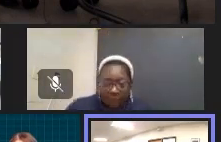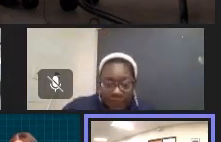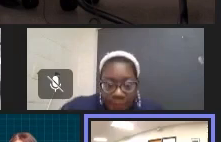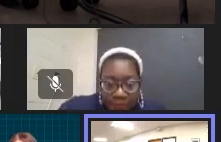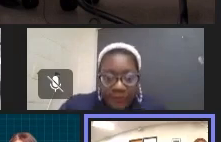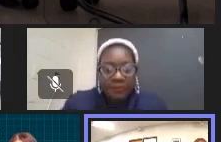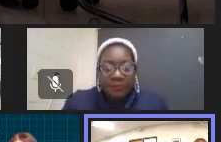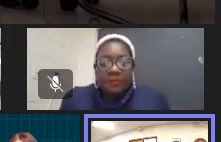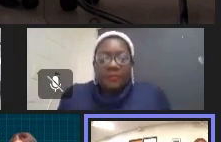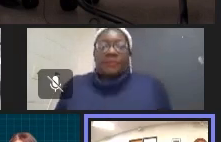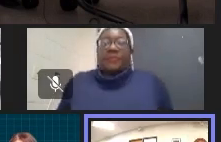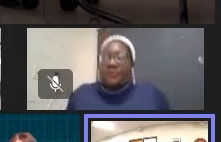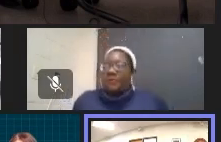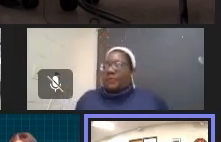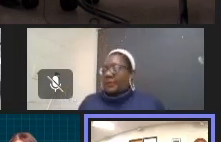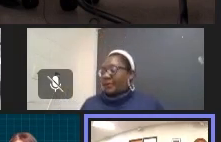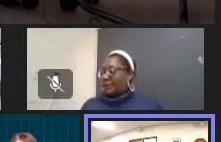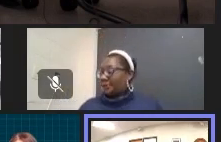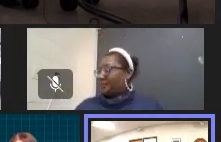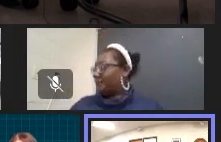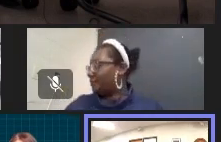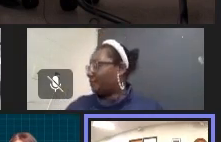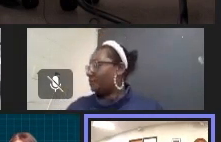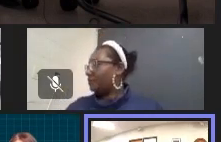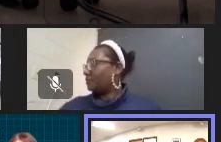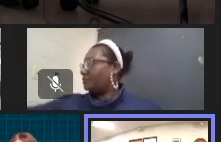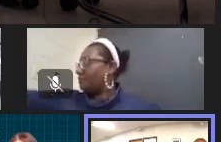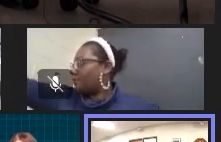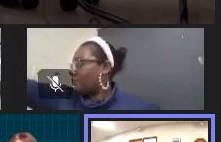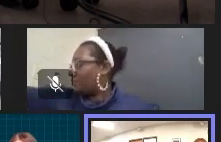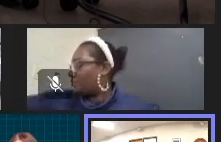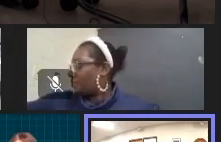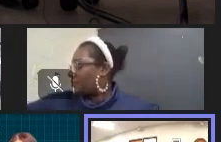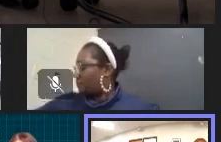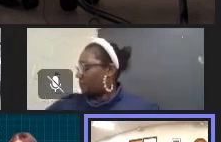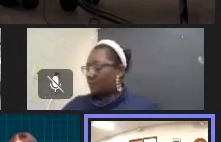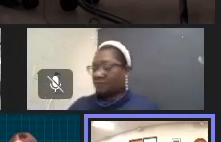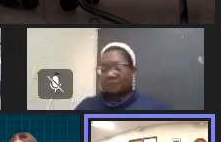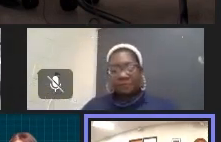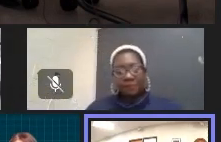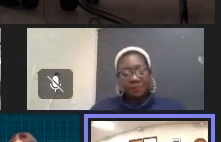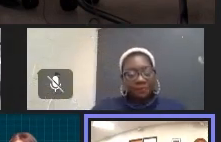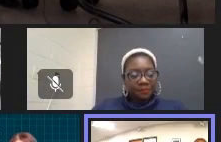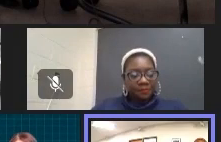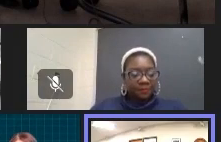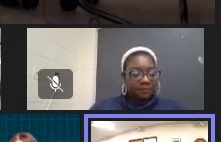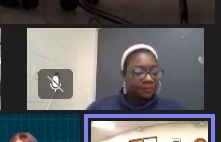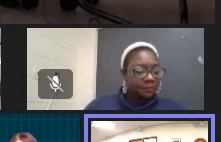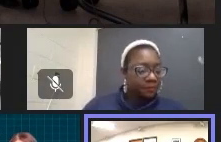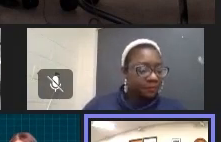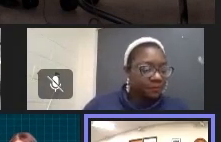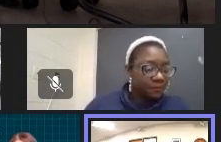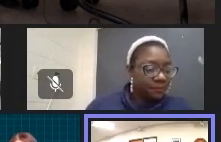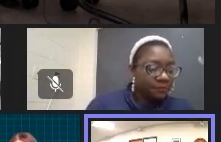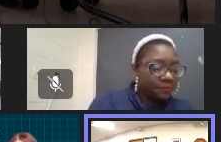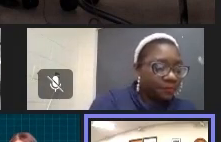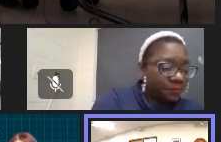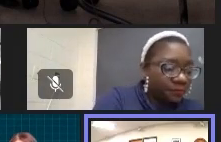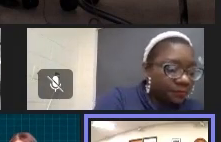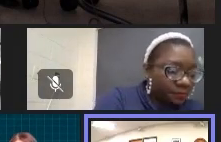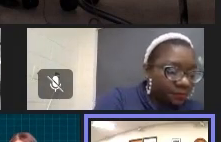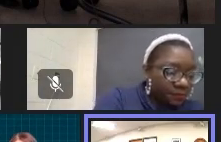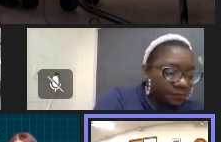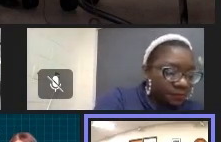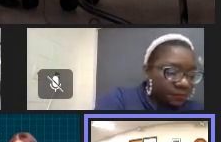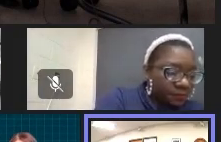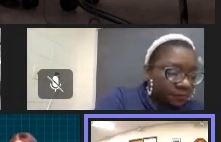elementary level, middle level, and high school level for each of the accountability measures. But if you explore down into the data, there's a lot